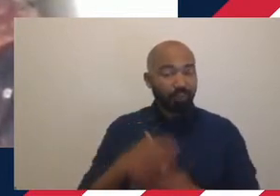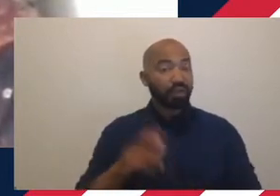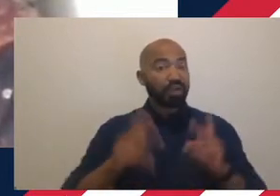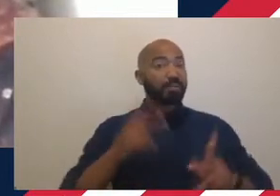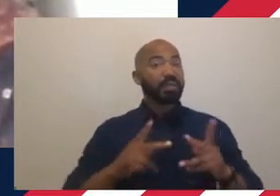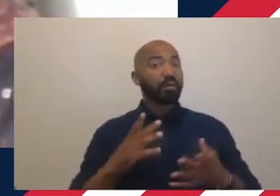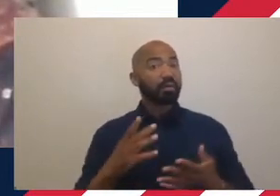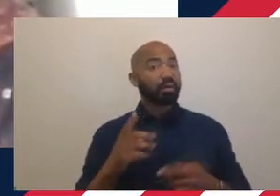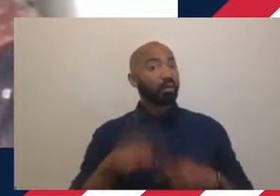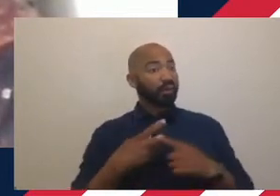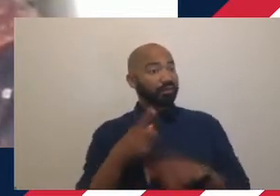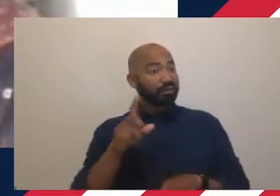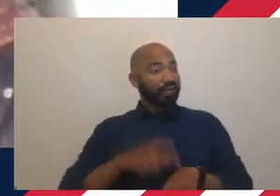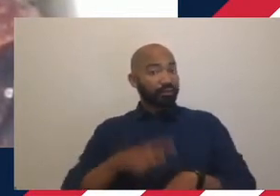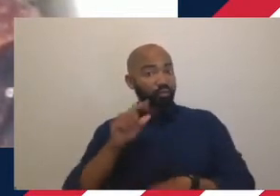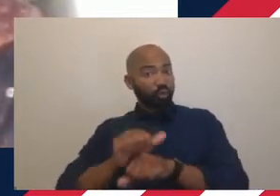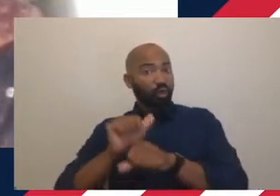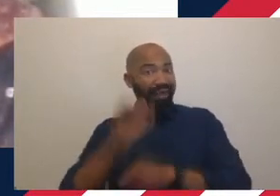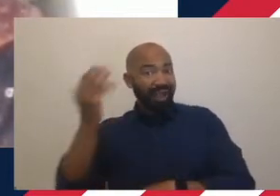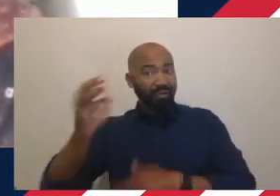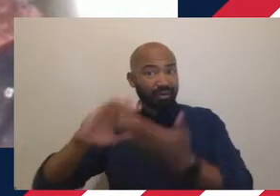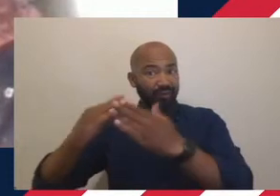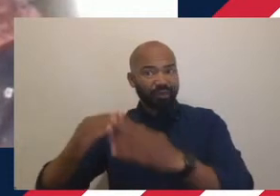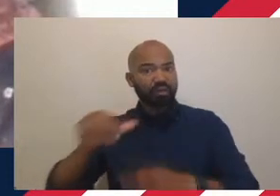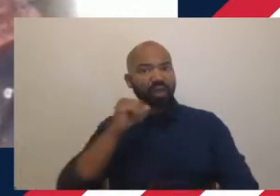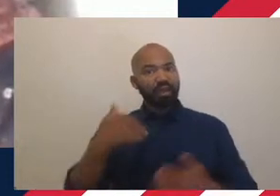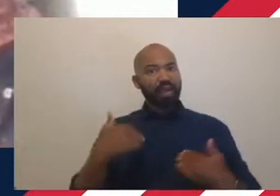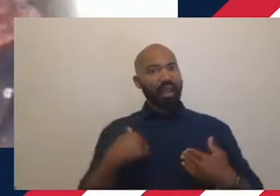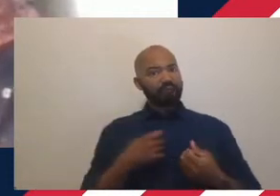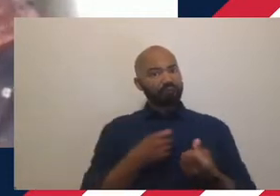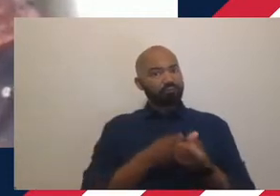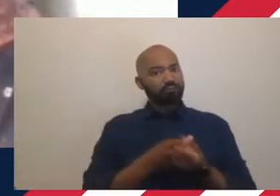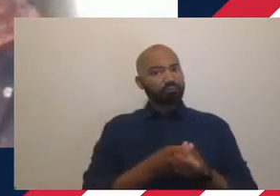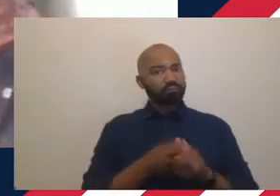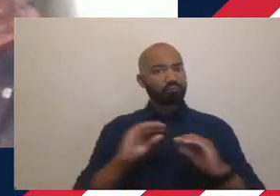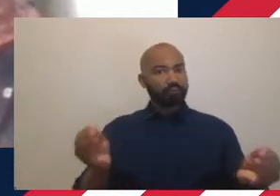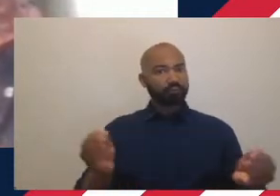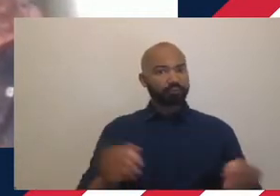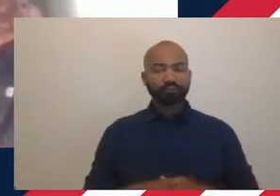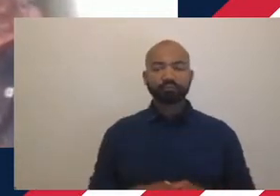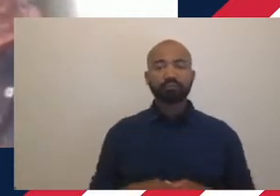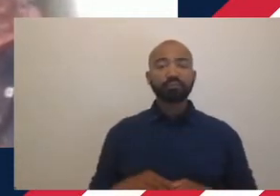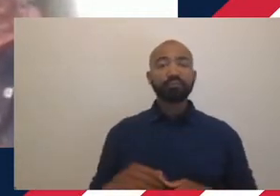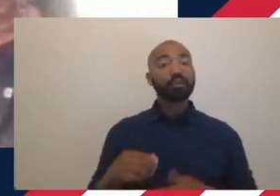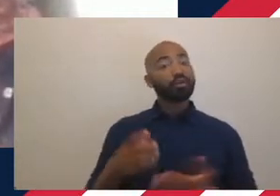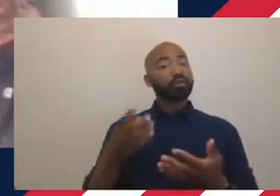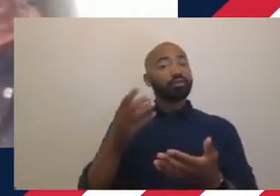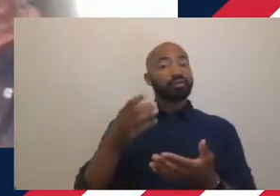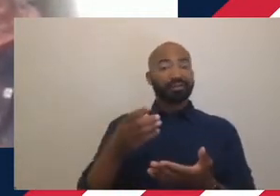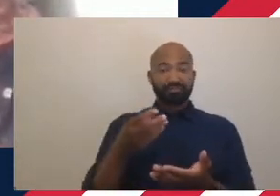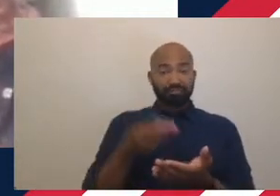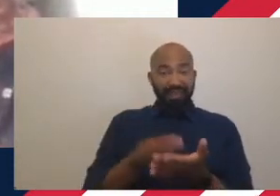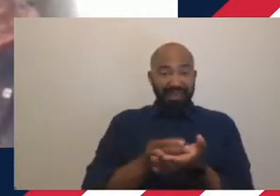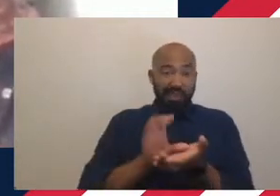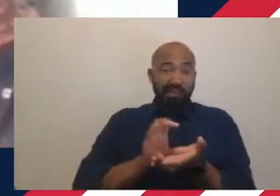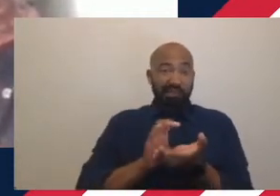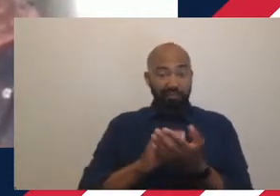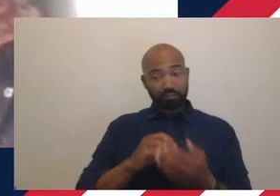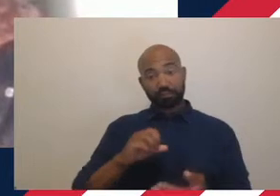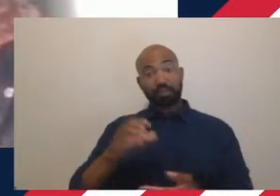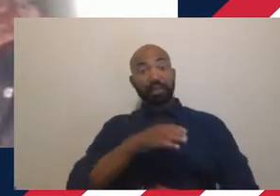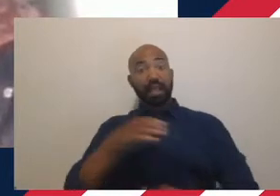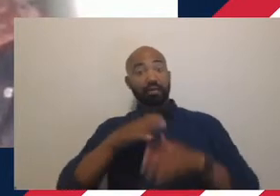was their time to work. The relief passed by Congress left confusion and overloaded the